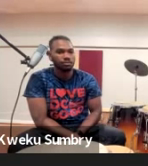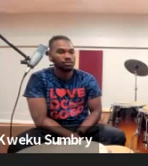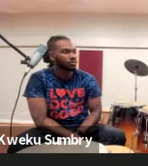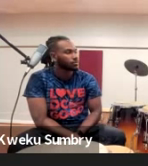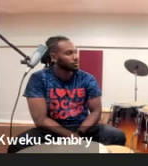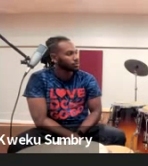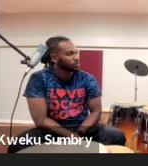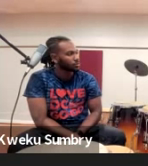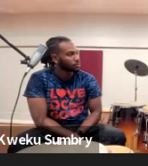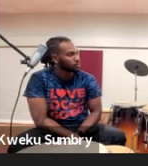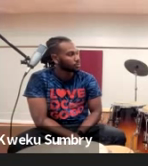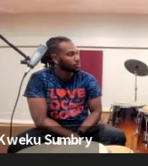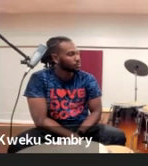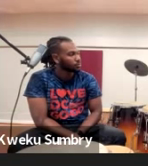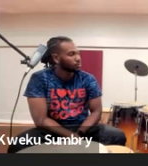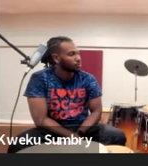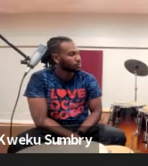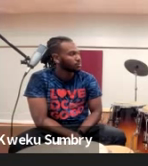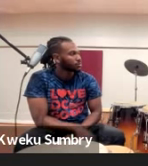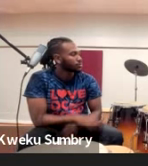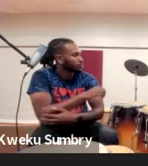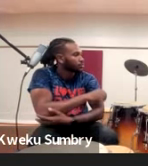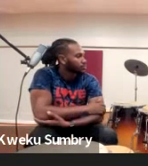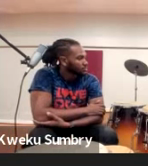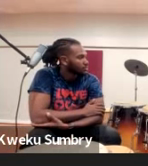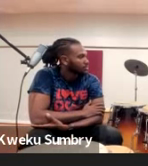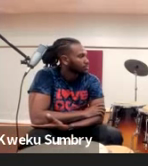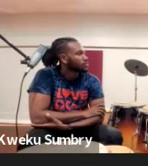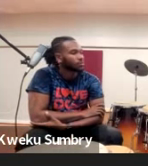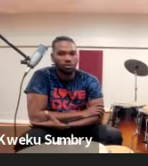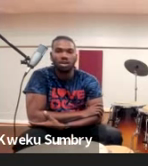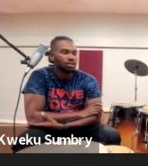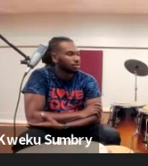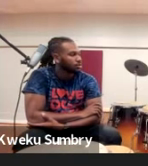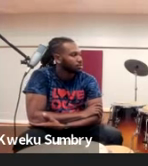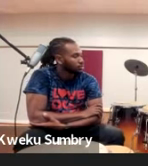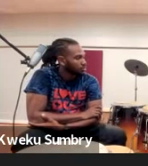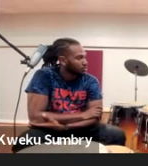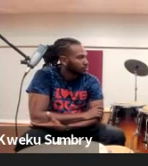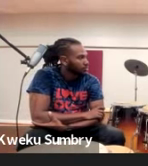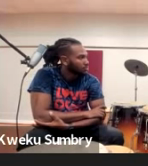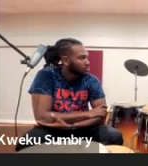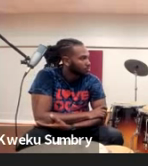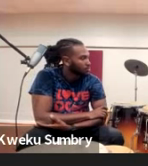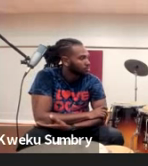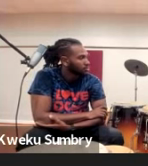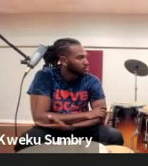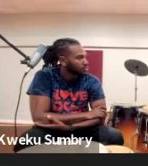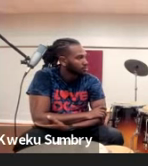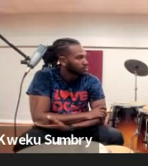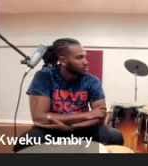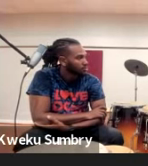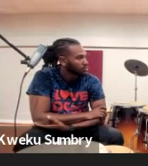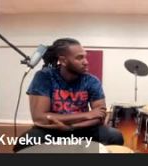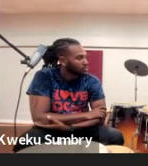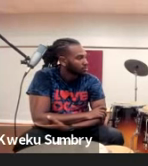So like when you're in the part A might be like your main part, like where you might sing your chorus and stuff like that. Right. The part two might be, you know,